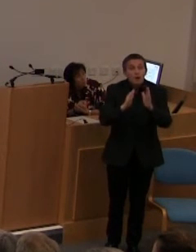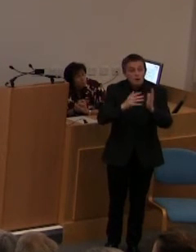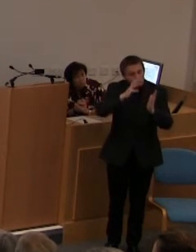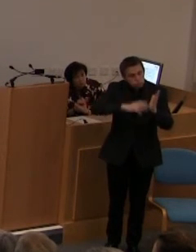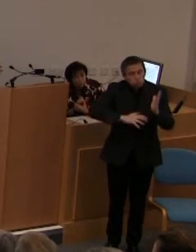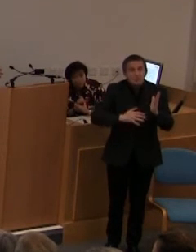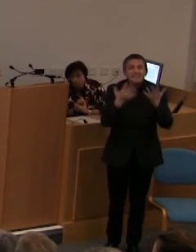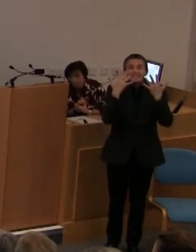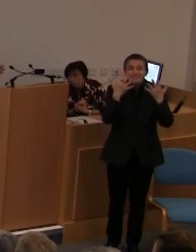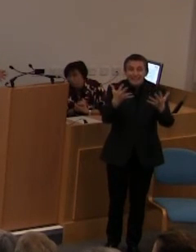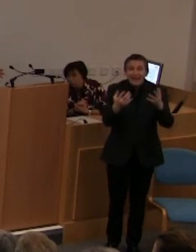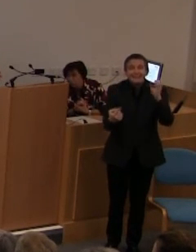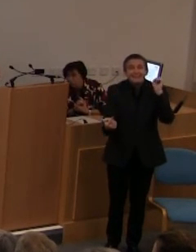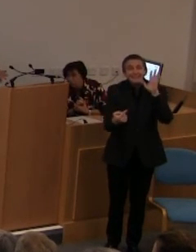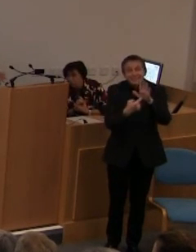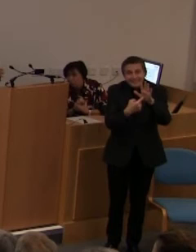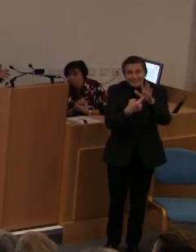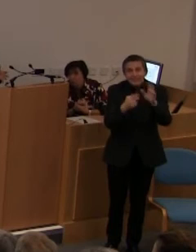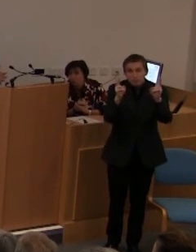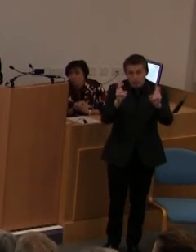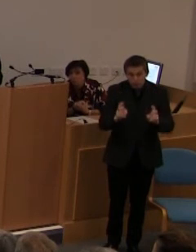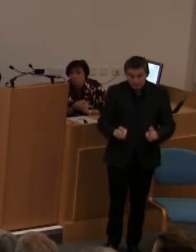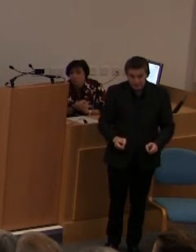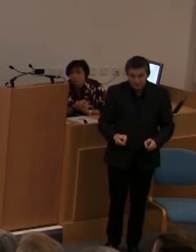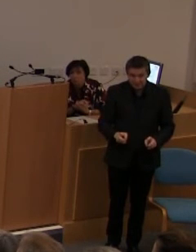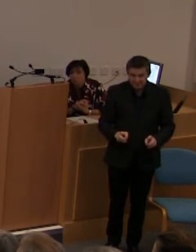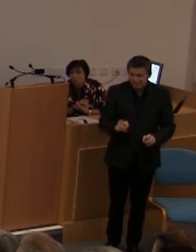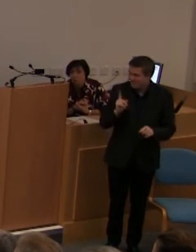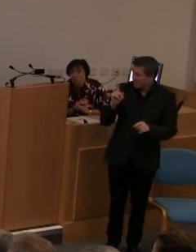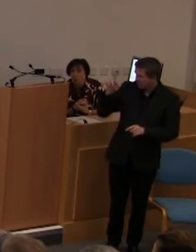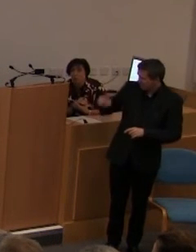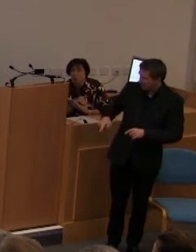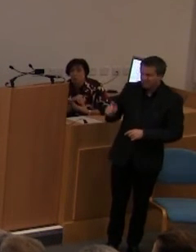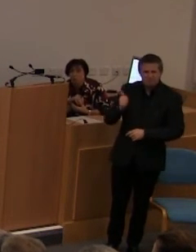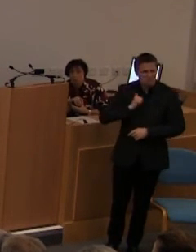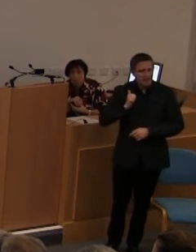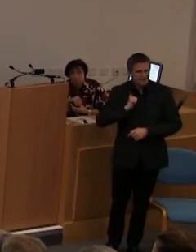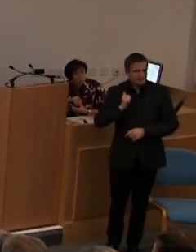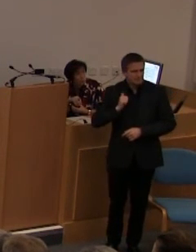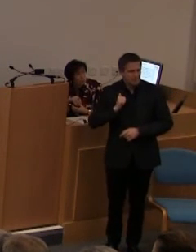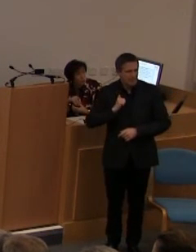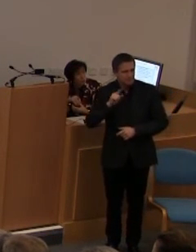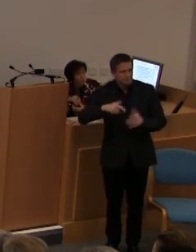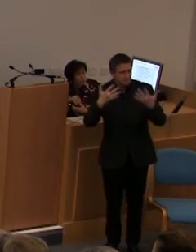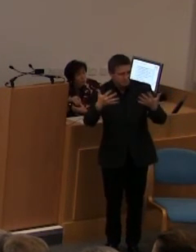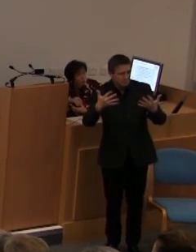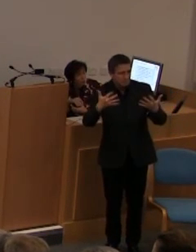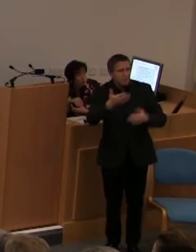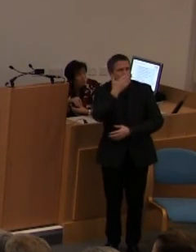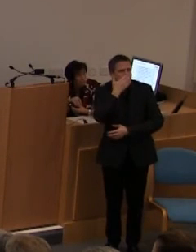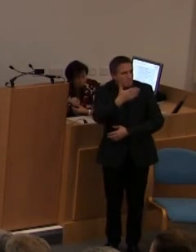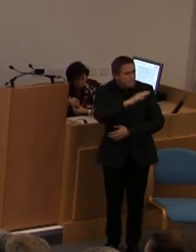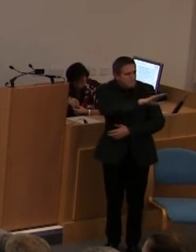priorities. Again, not a lot of surprises in that, and that was quite reassuring that the public are generally